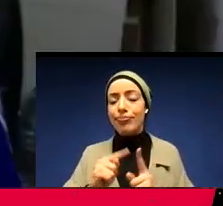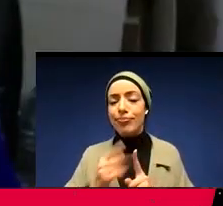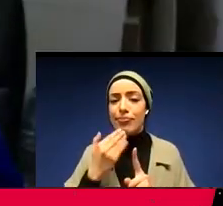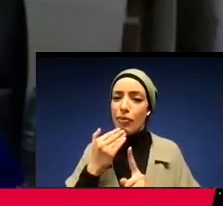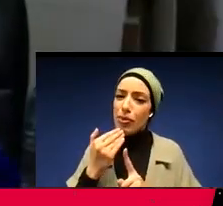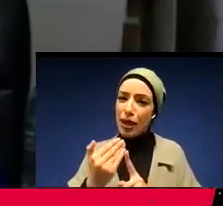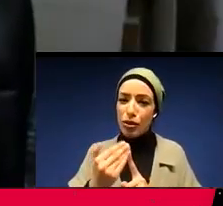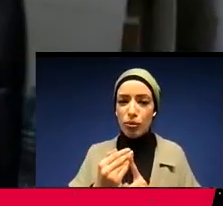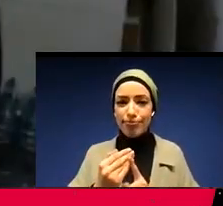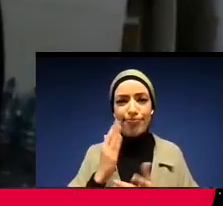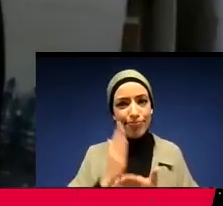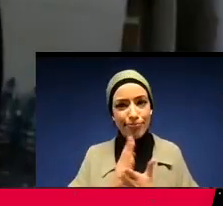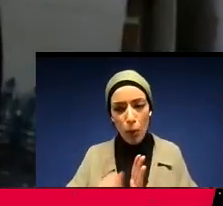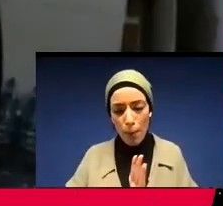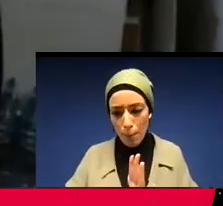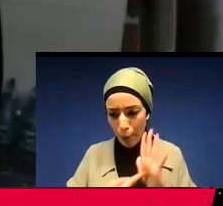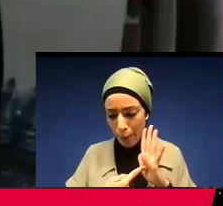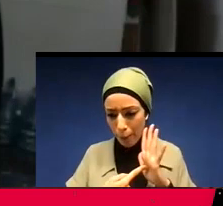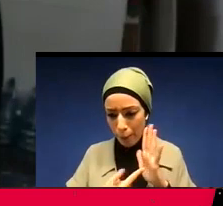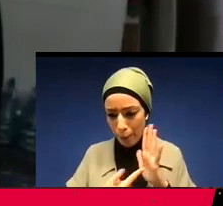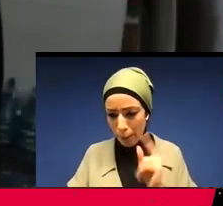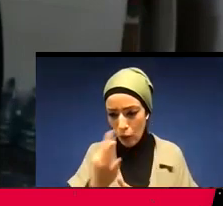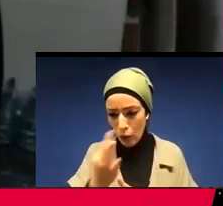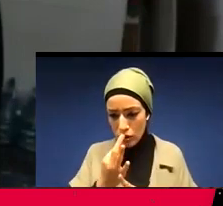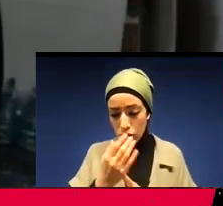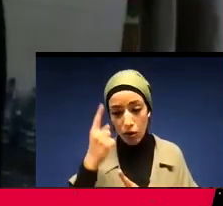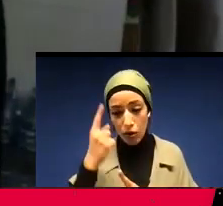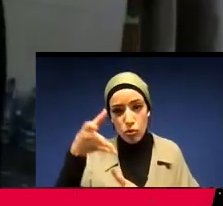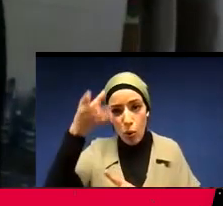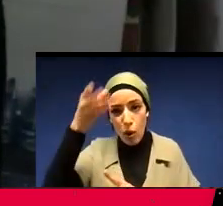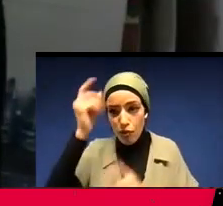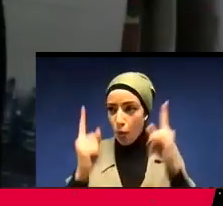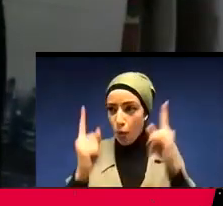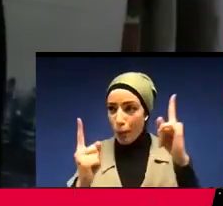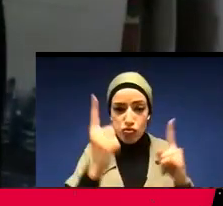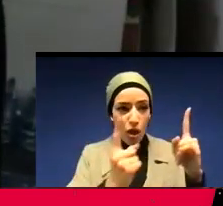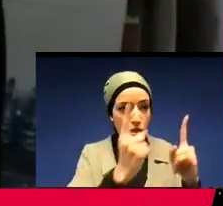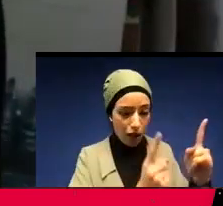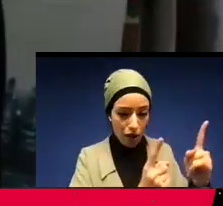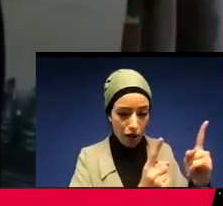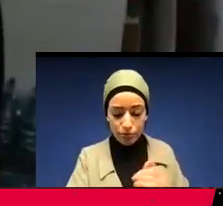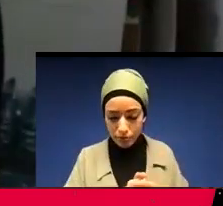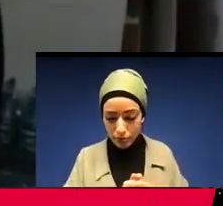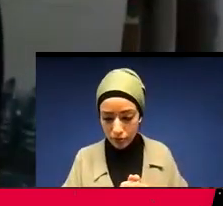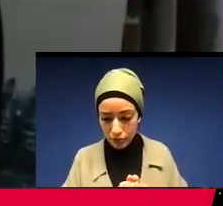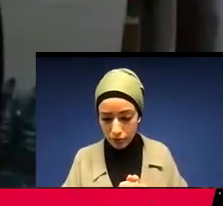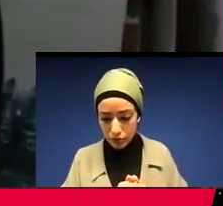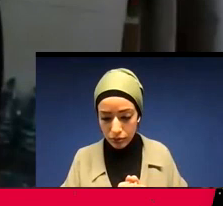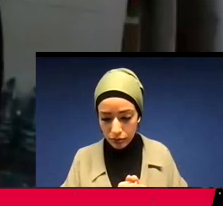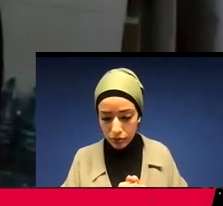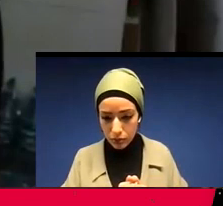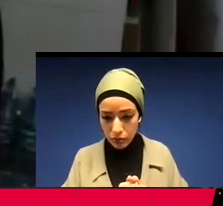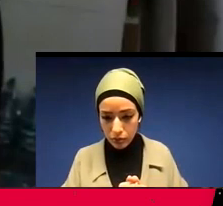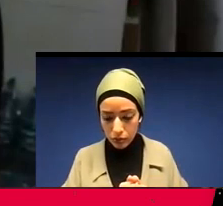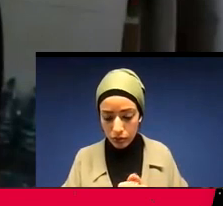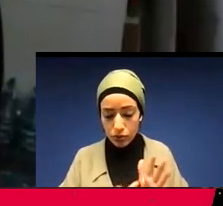Thank you so much. This is incredibly important question. And I think it's about learning from each other lessons. And